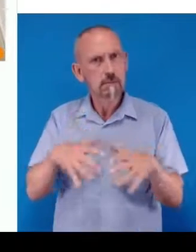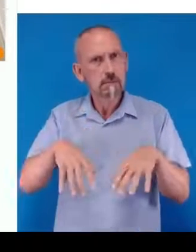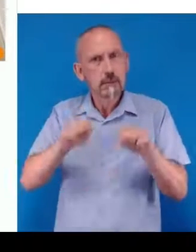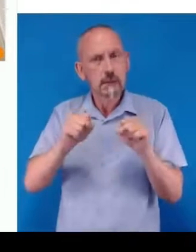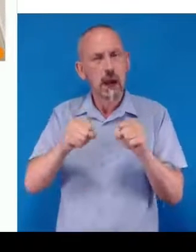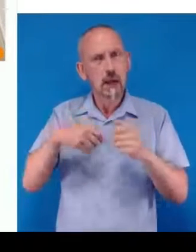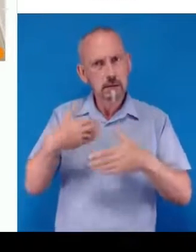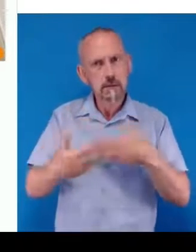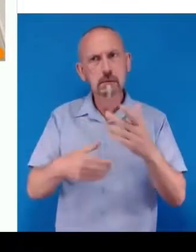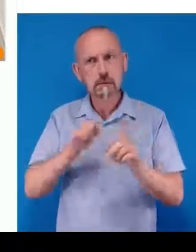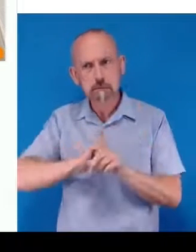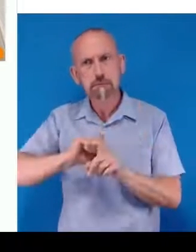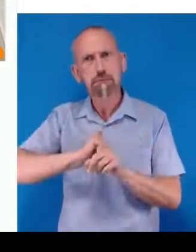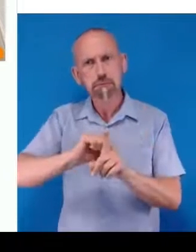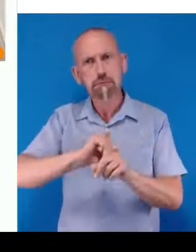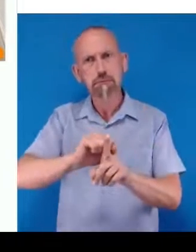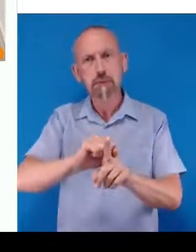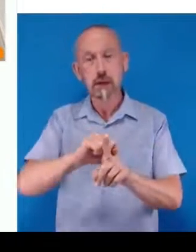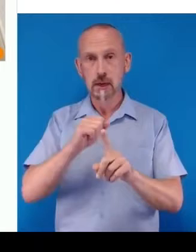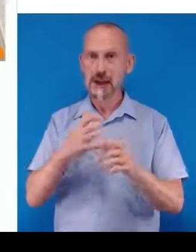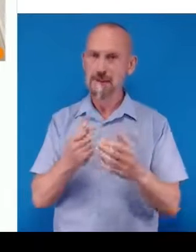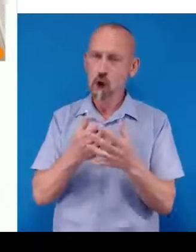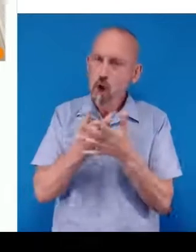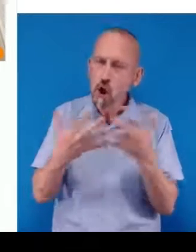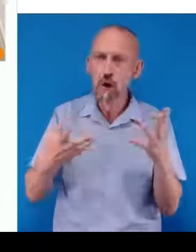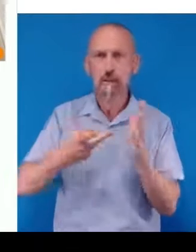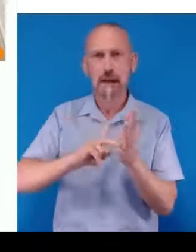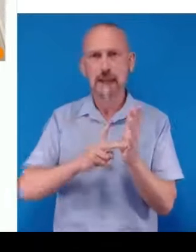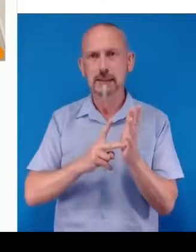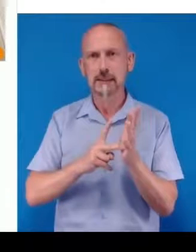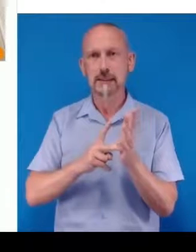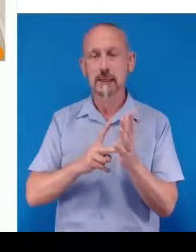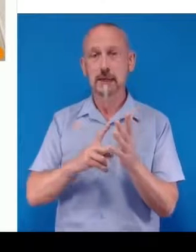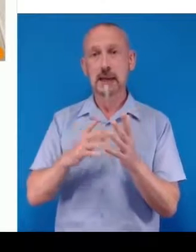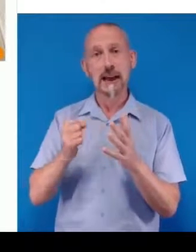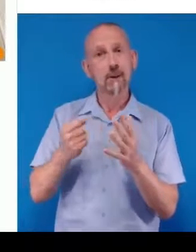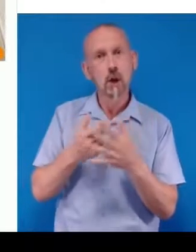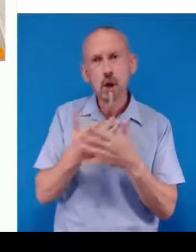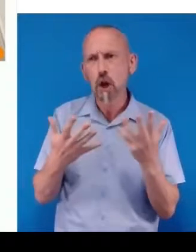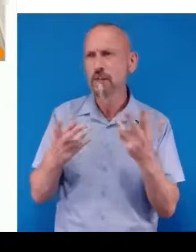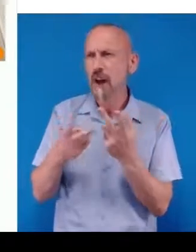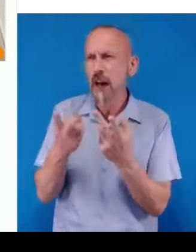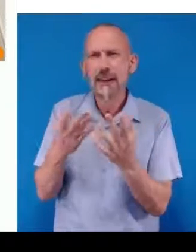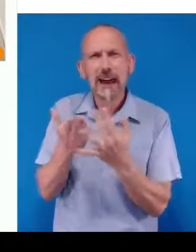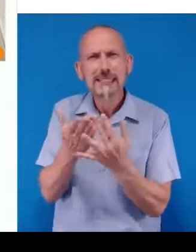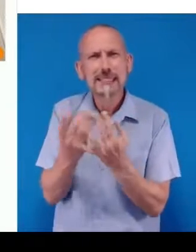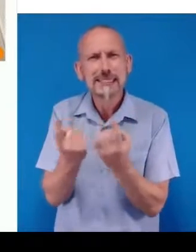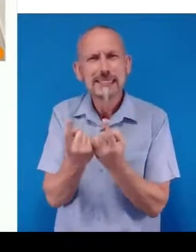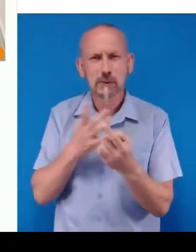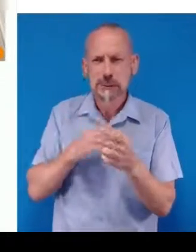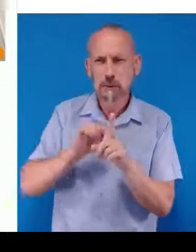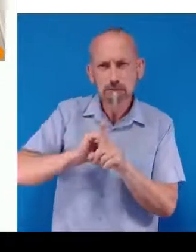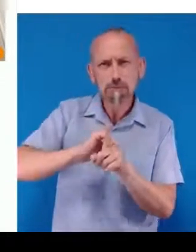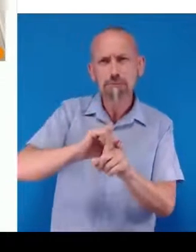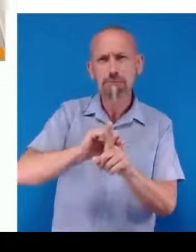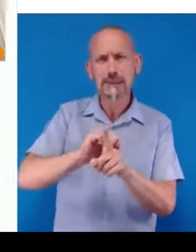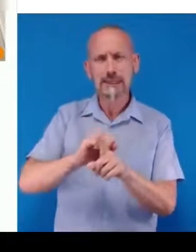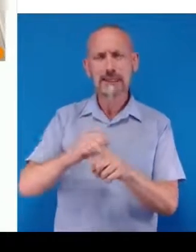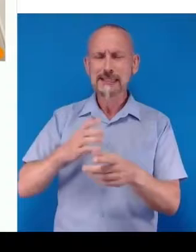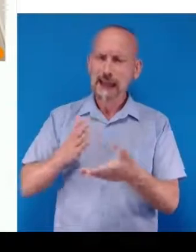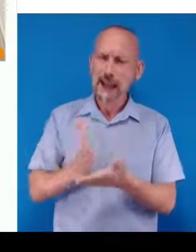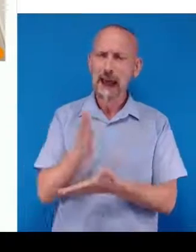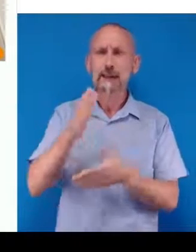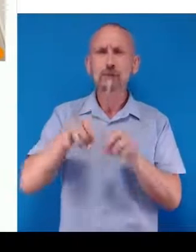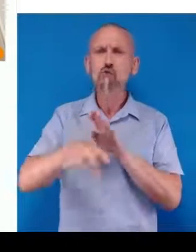got lots of plans for AccessLOOP, lots of other accessibility issues within live streaming that need to be looked at. So, this is the